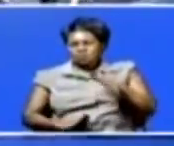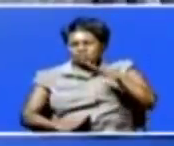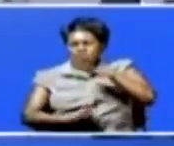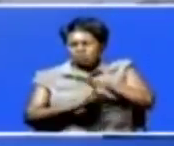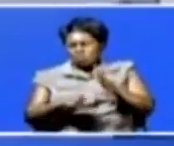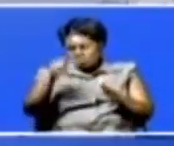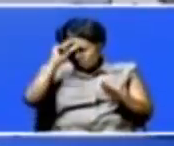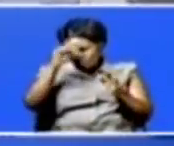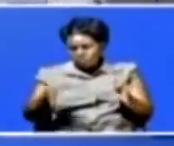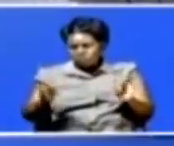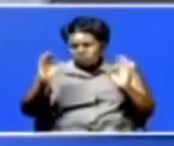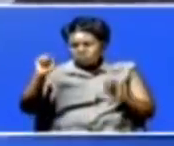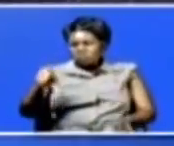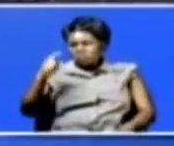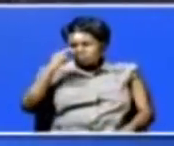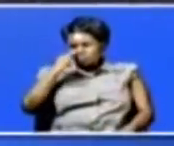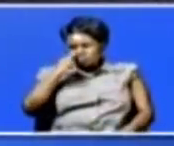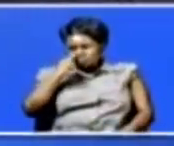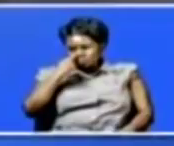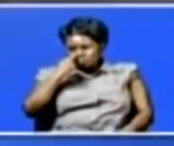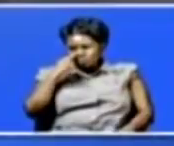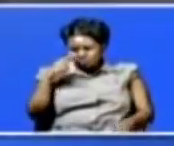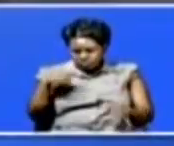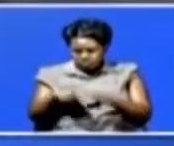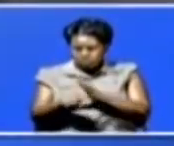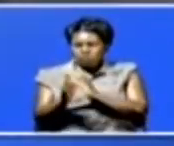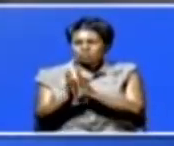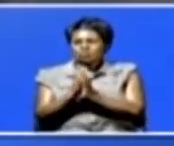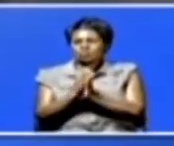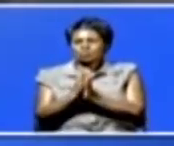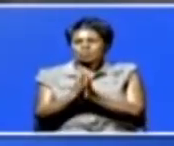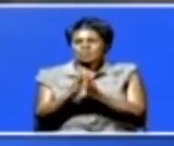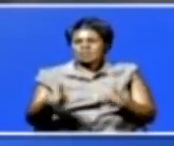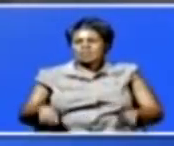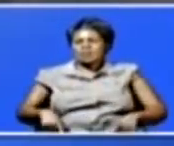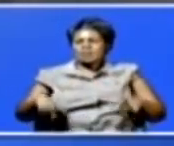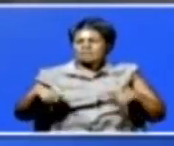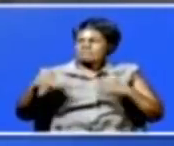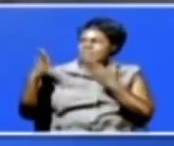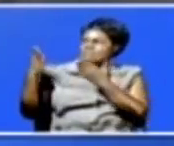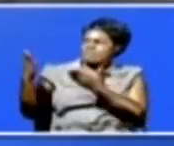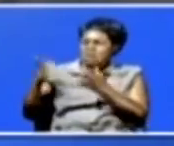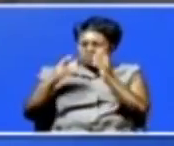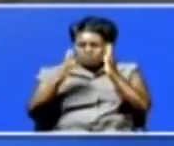Sudanese government officials start to creep into the story of her life.